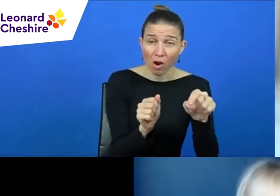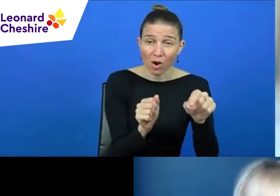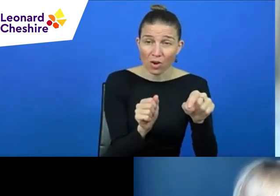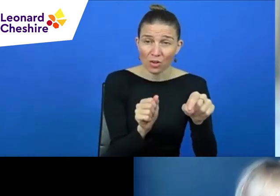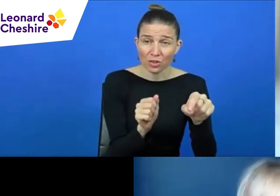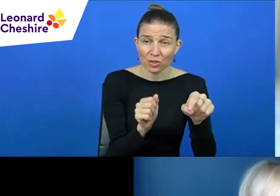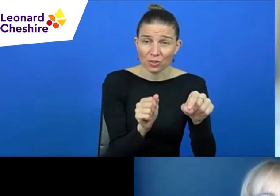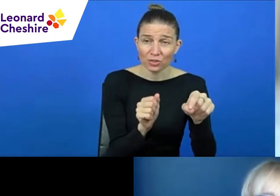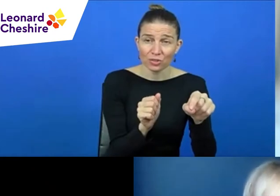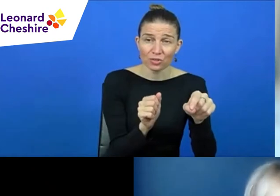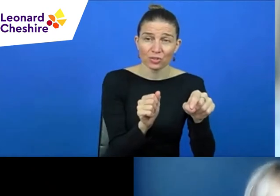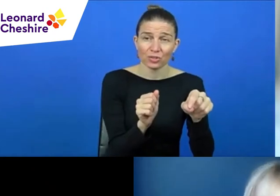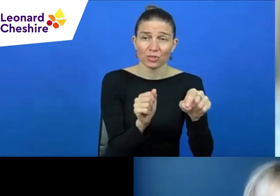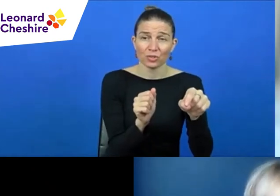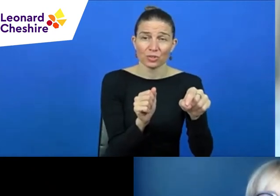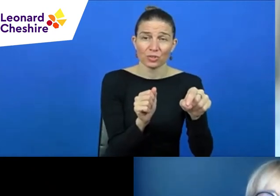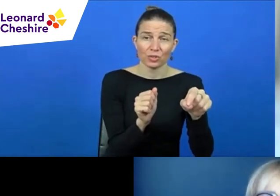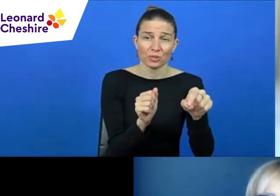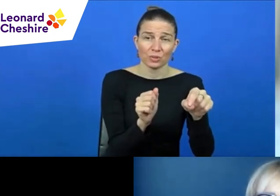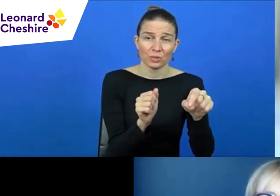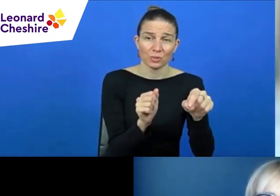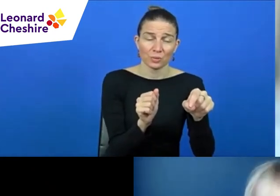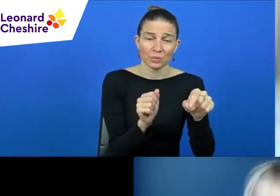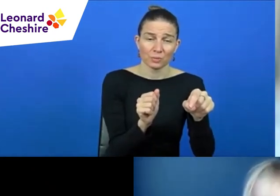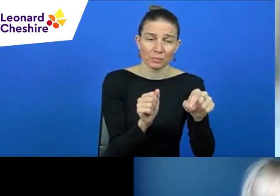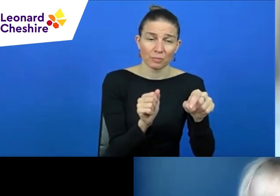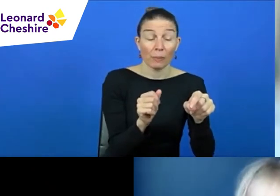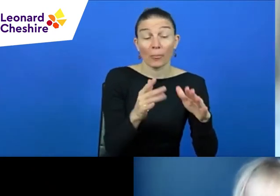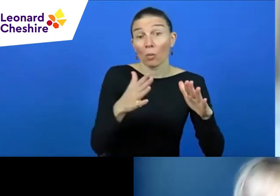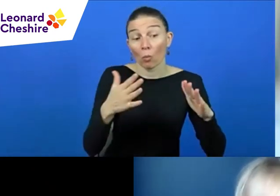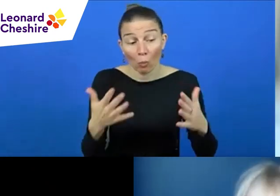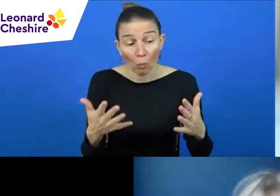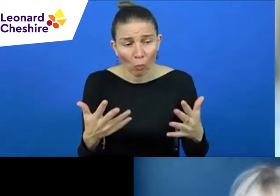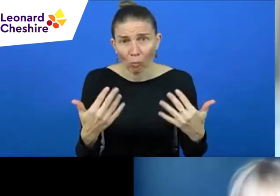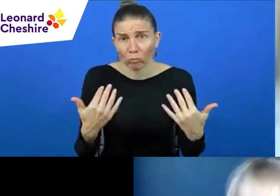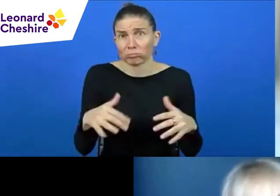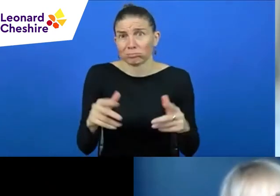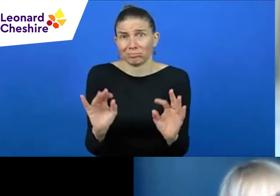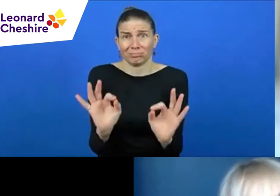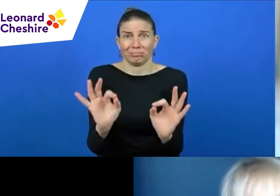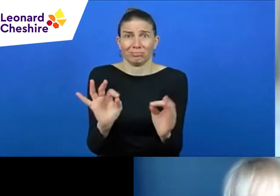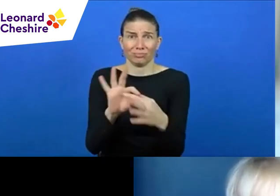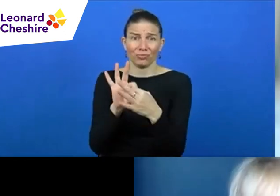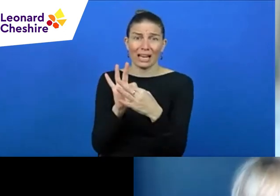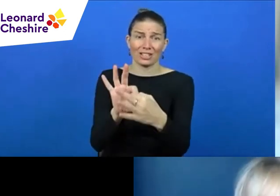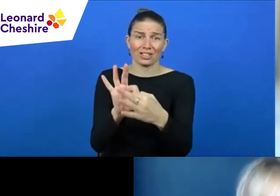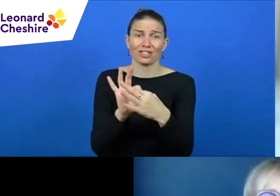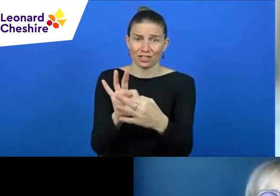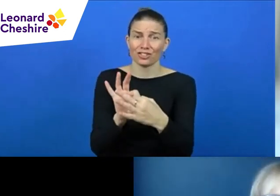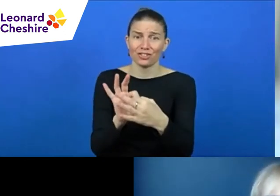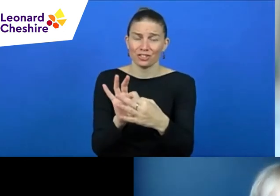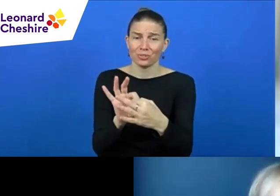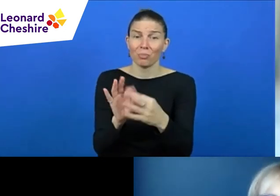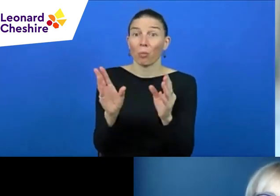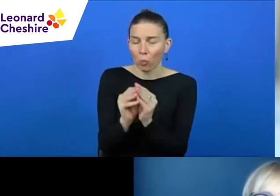the disability community, or have a really good relationship, or certainly trying to have a better relationship with their employees.